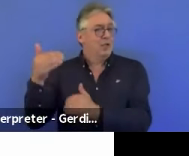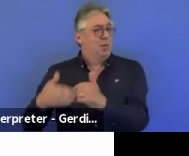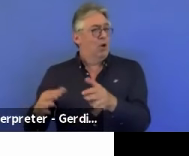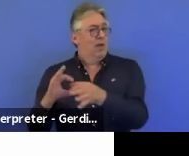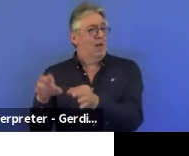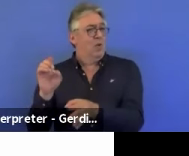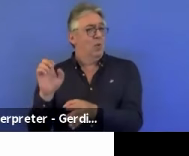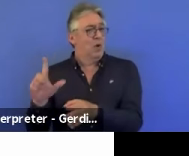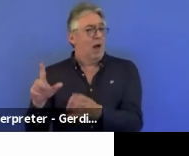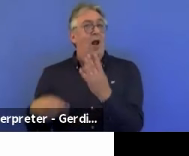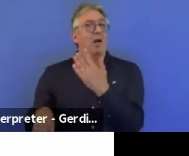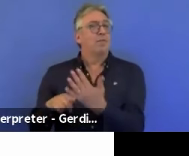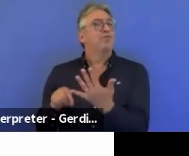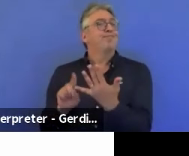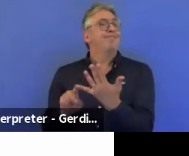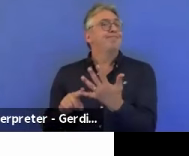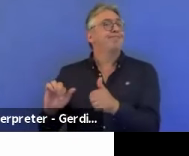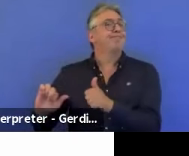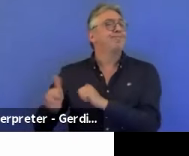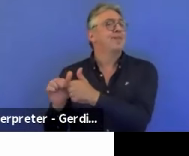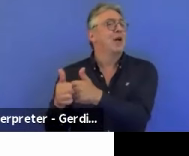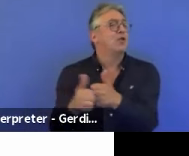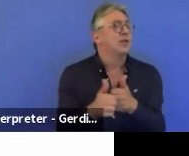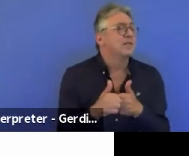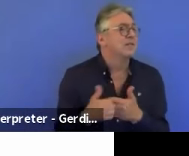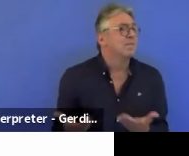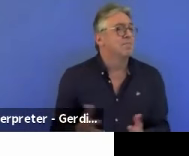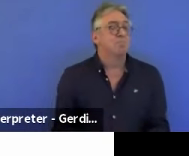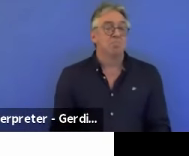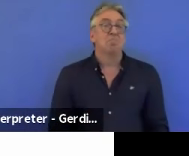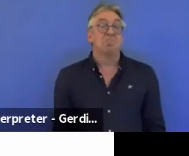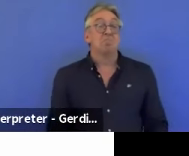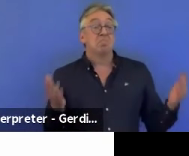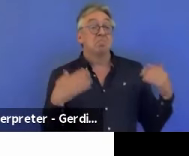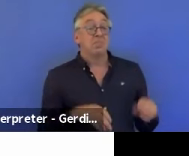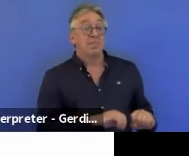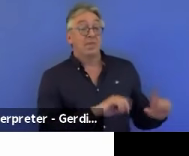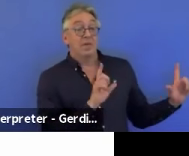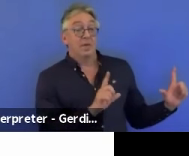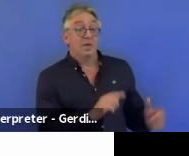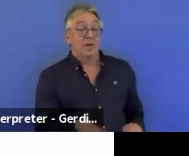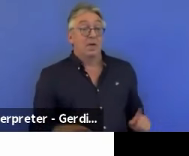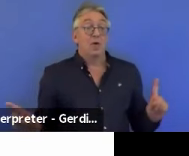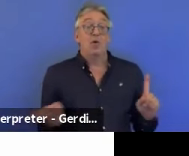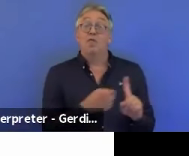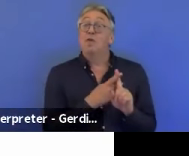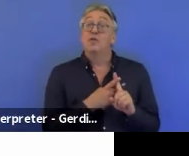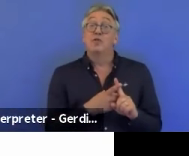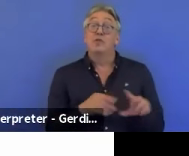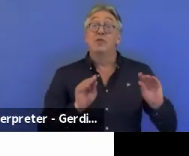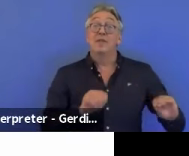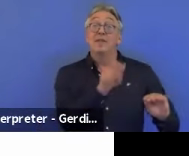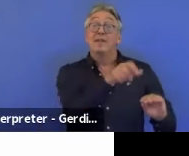the challenges. Next slide, please. So the first theme, capacity building of